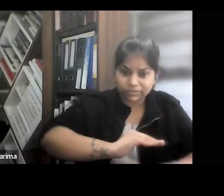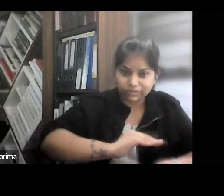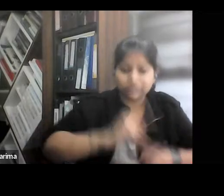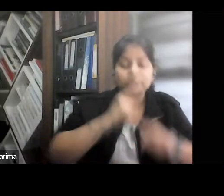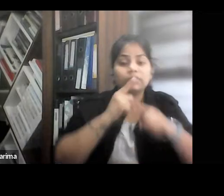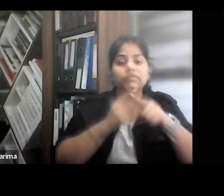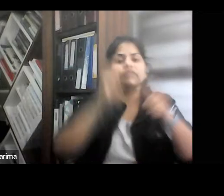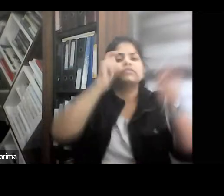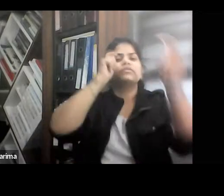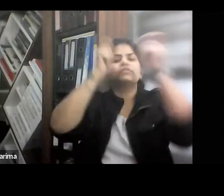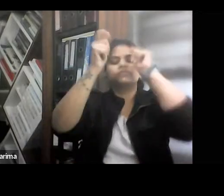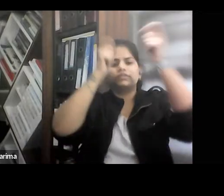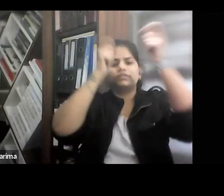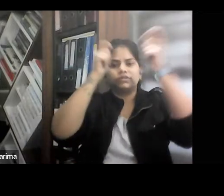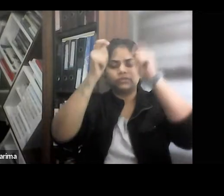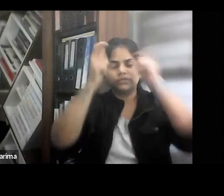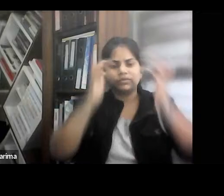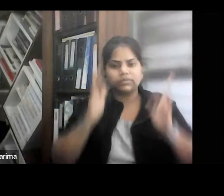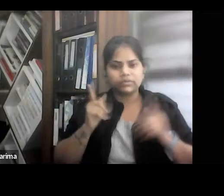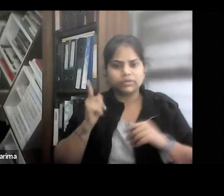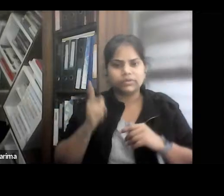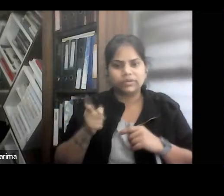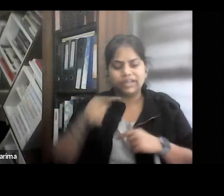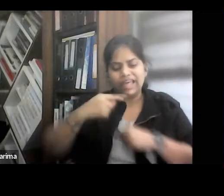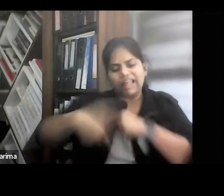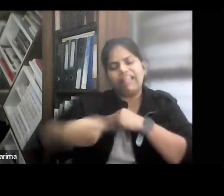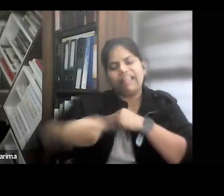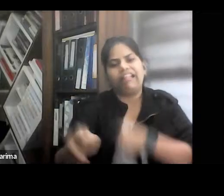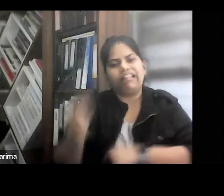in contesting their daily lives.